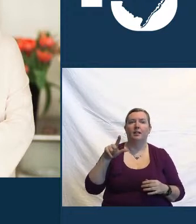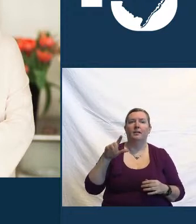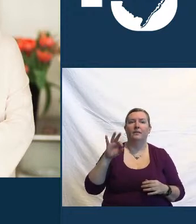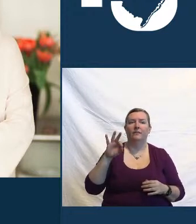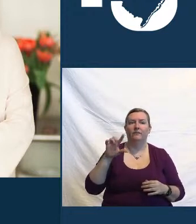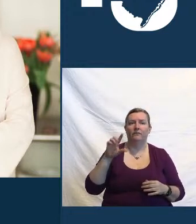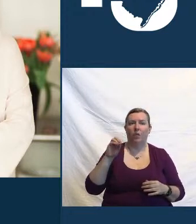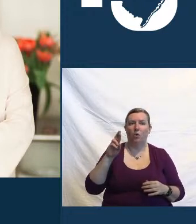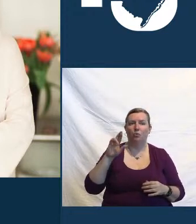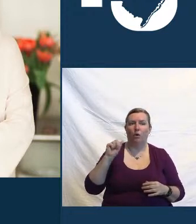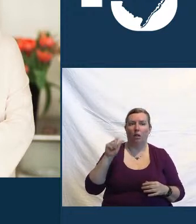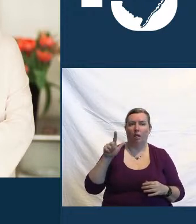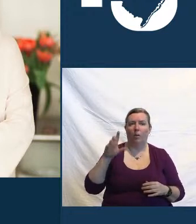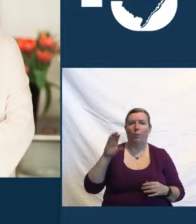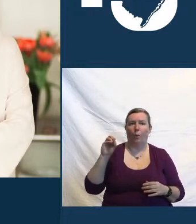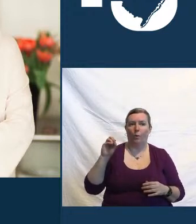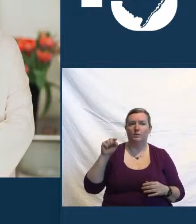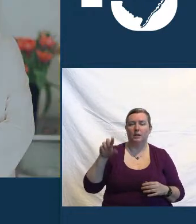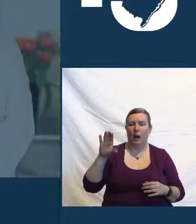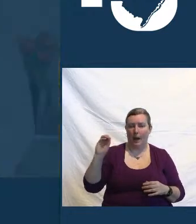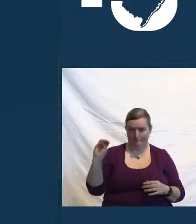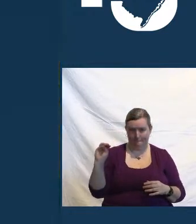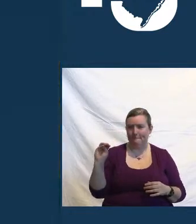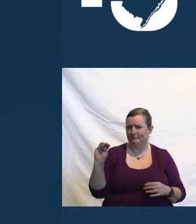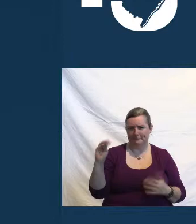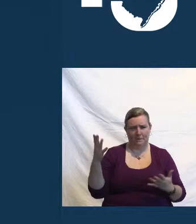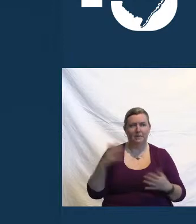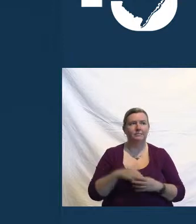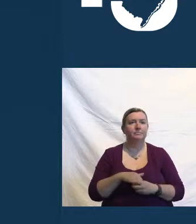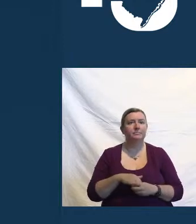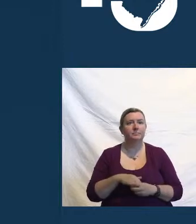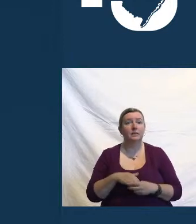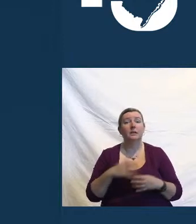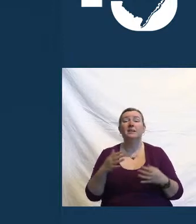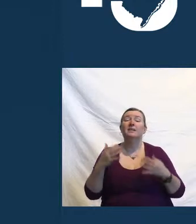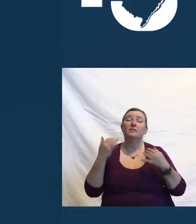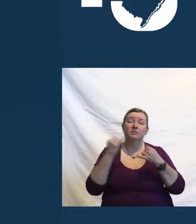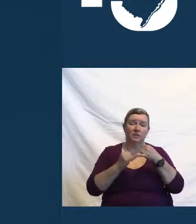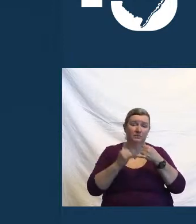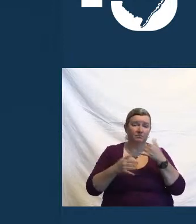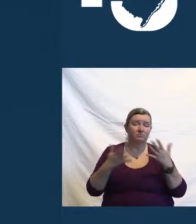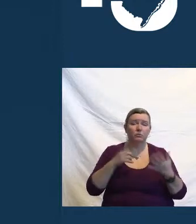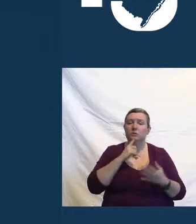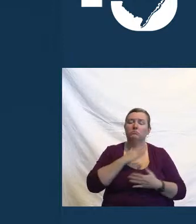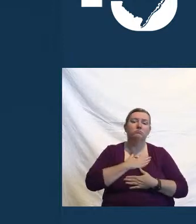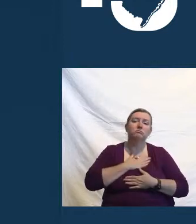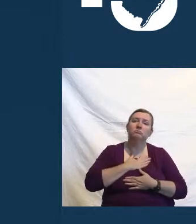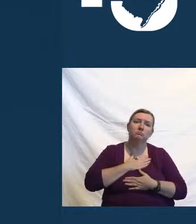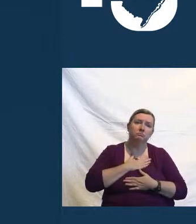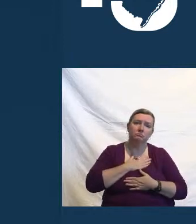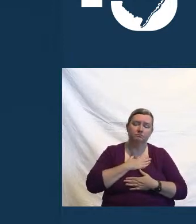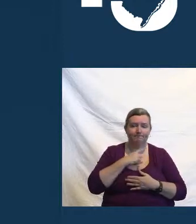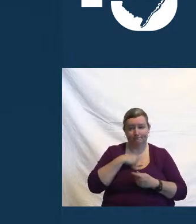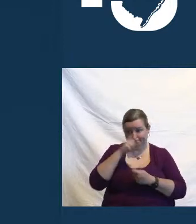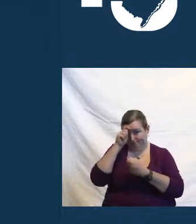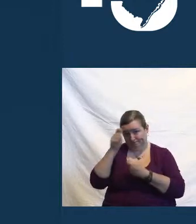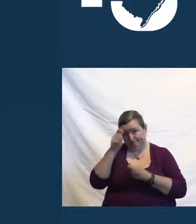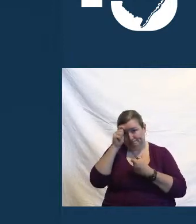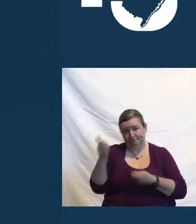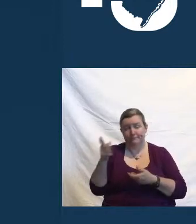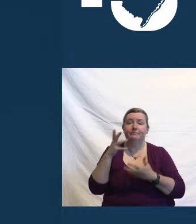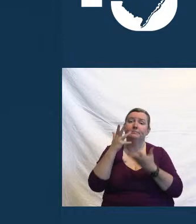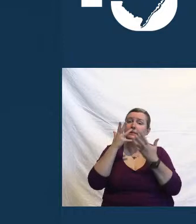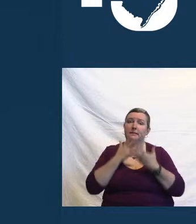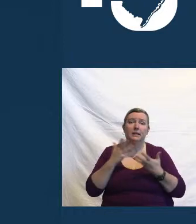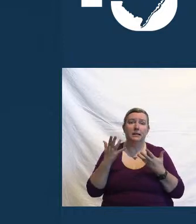mullicahillfloralco.com. And finally, for today, with a heavy heart, I want to acknowledge the untimely and tragic passing of the Department